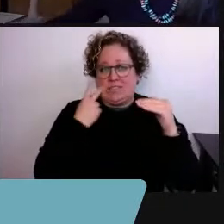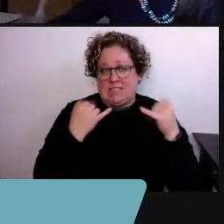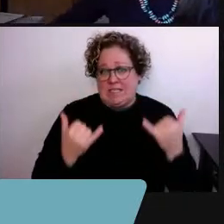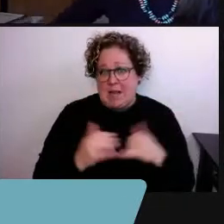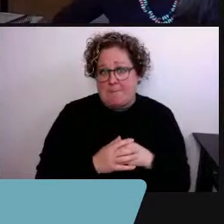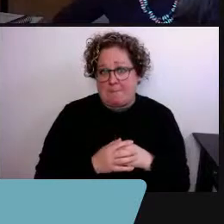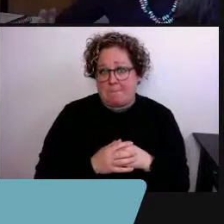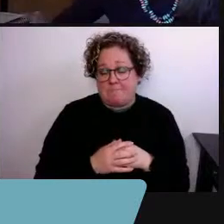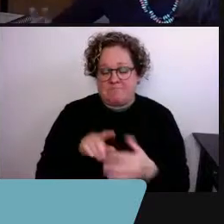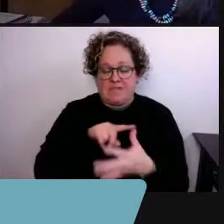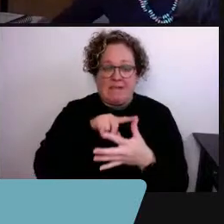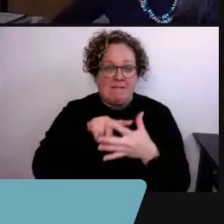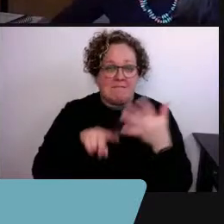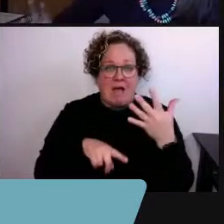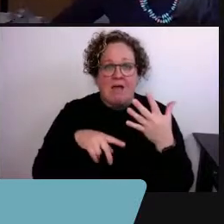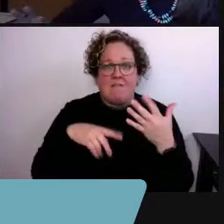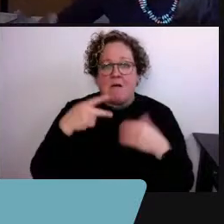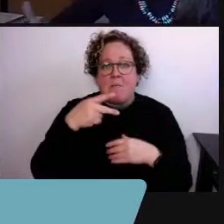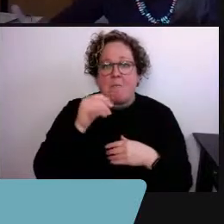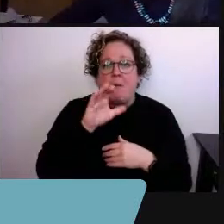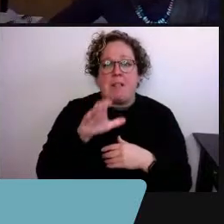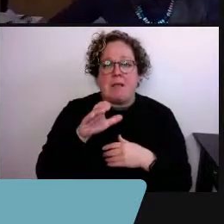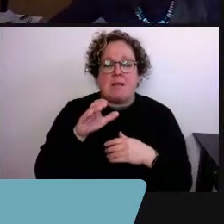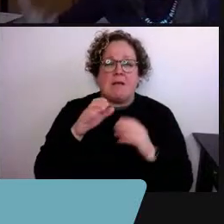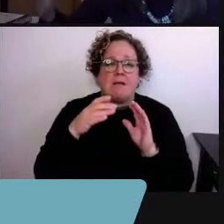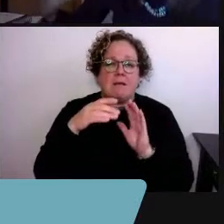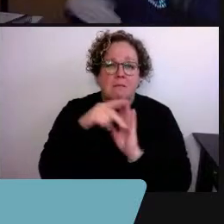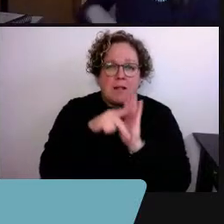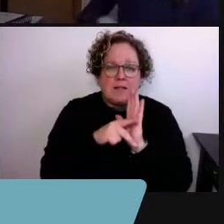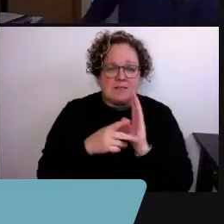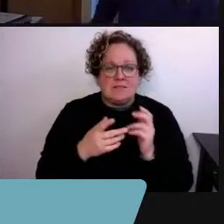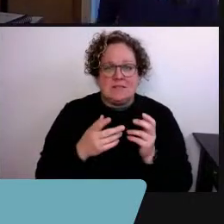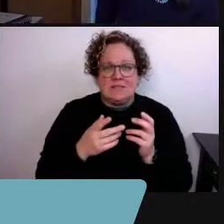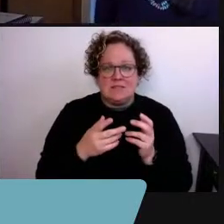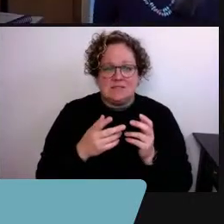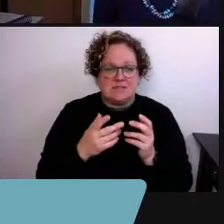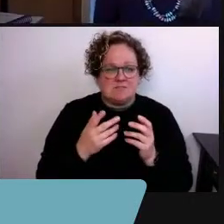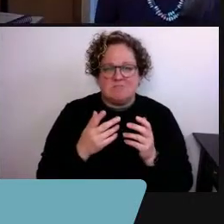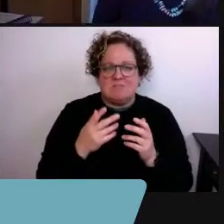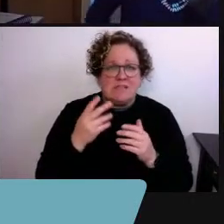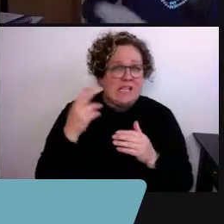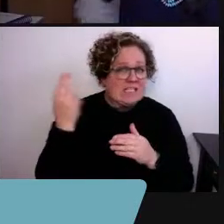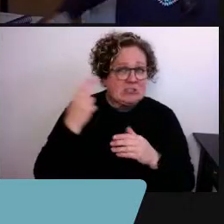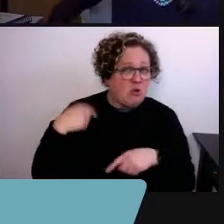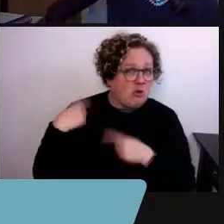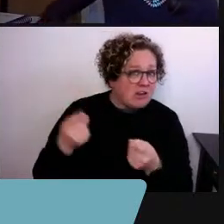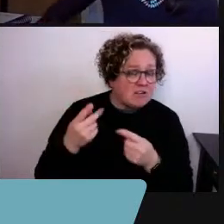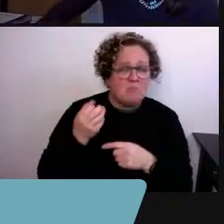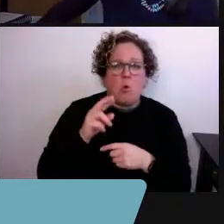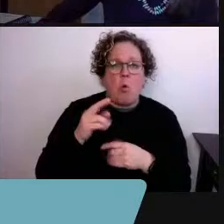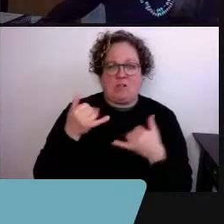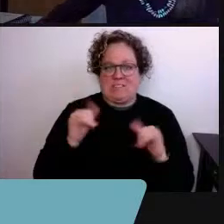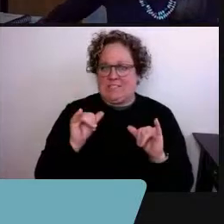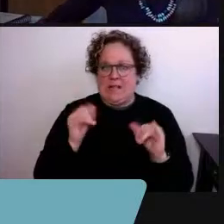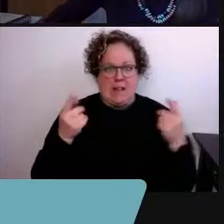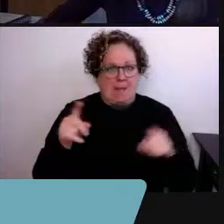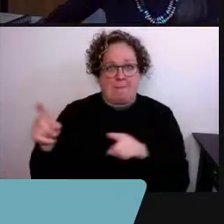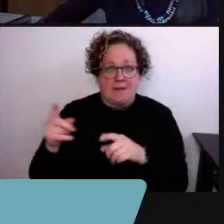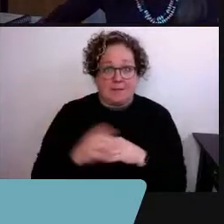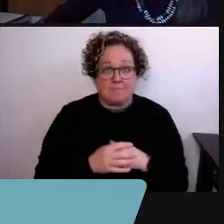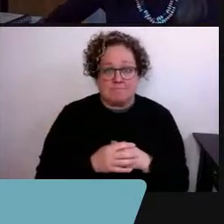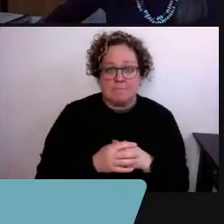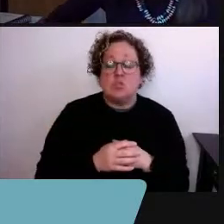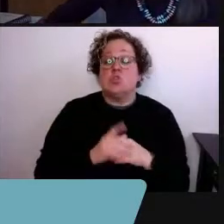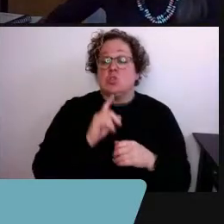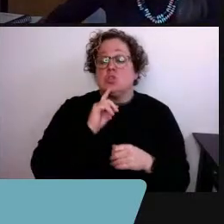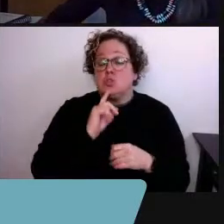five public policies that whether historic or currently still in place. Sure.